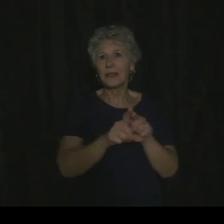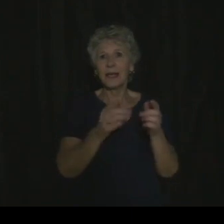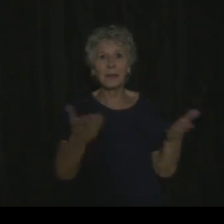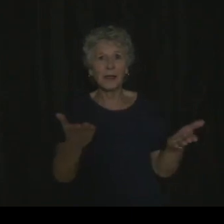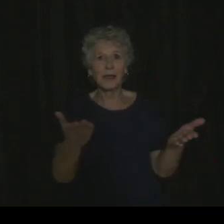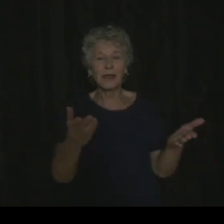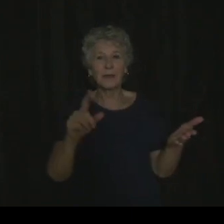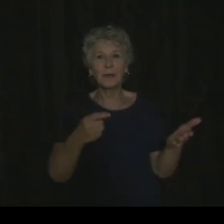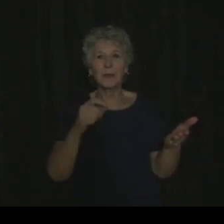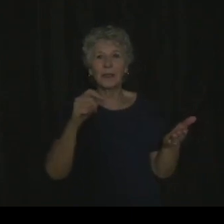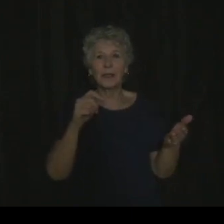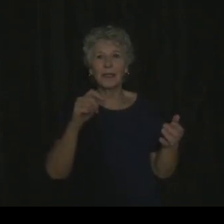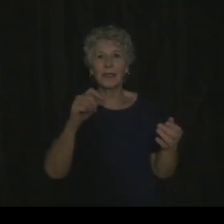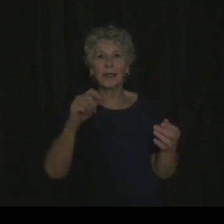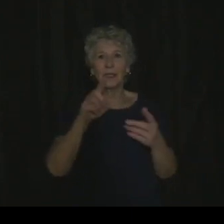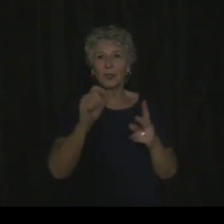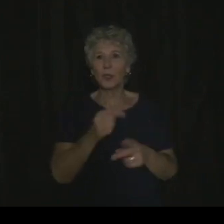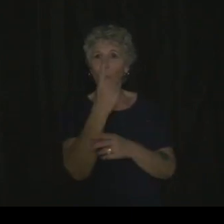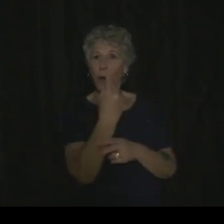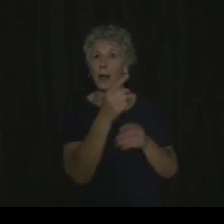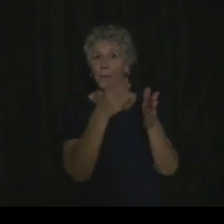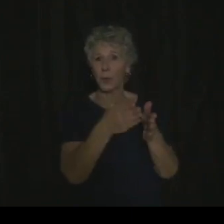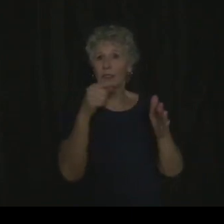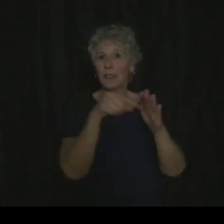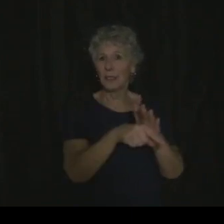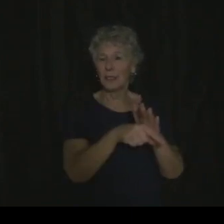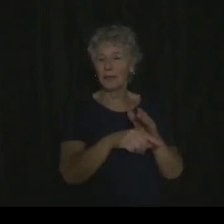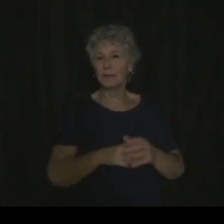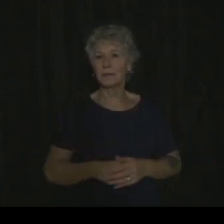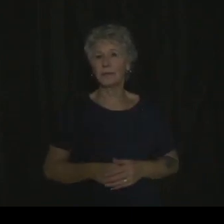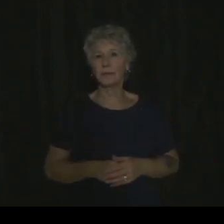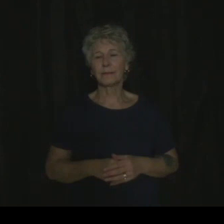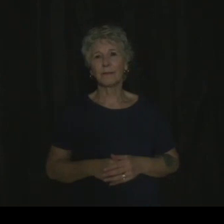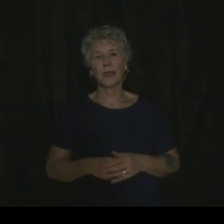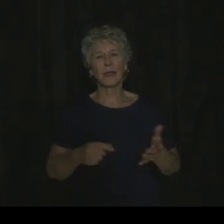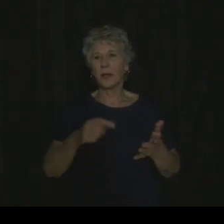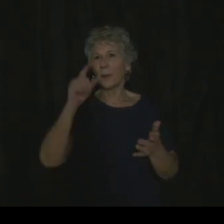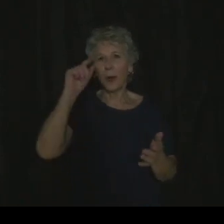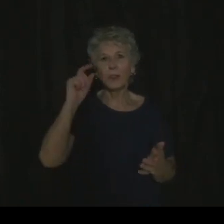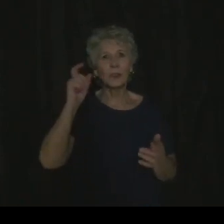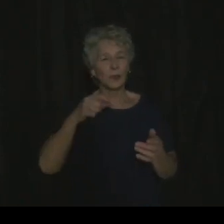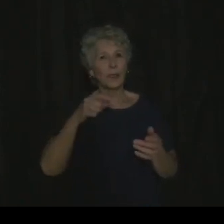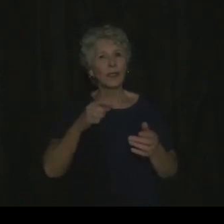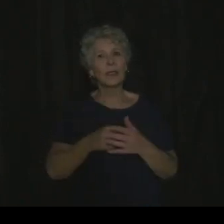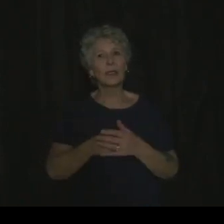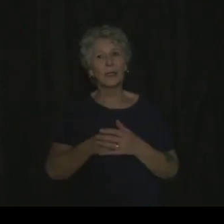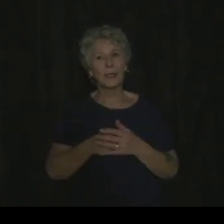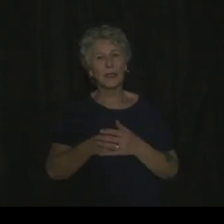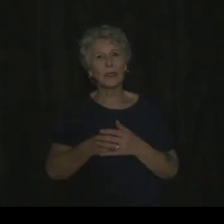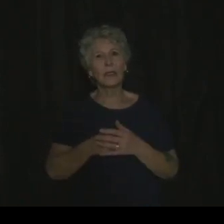but he got one person. And so in this sense, Moses could be considered a little bit